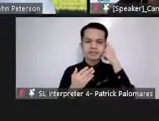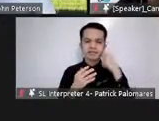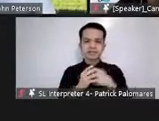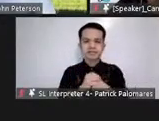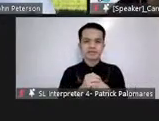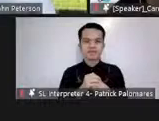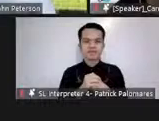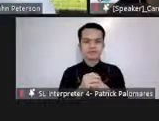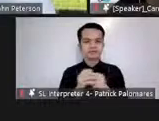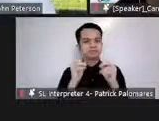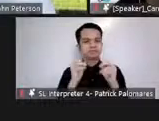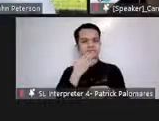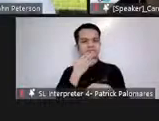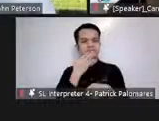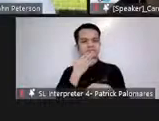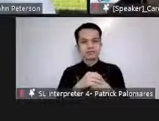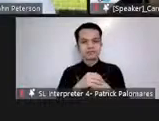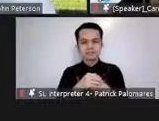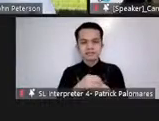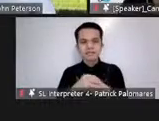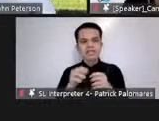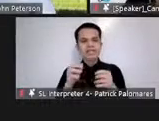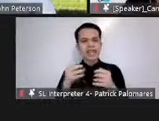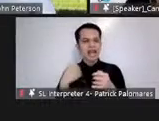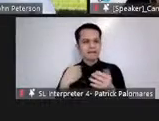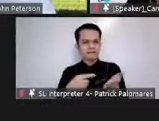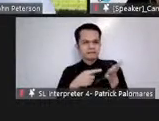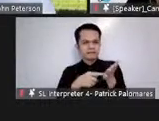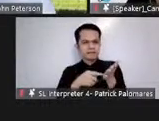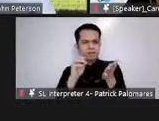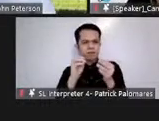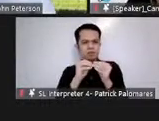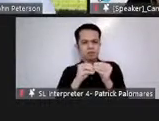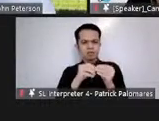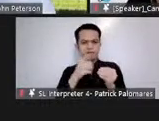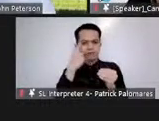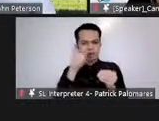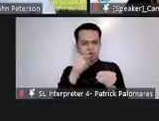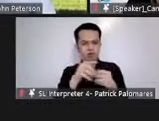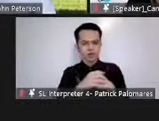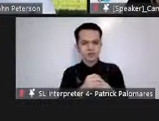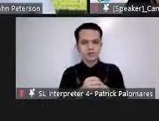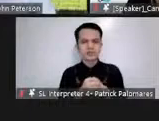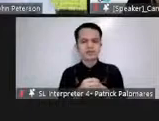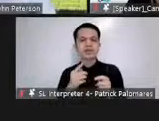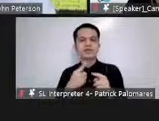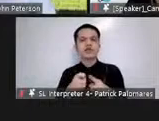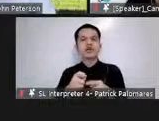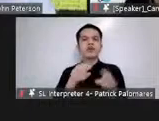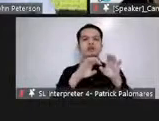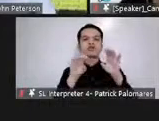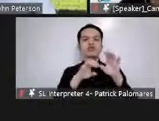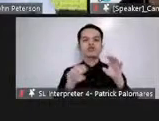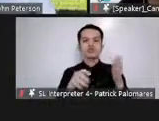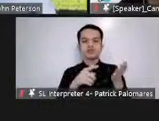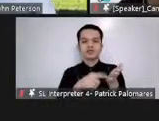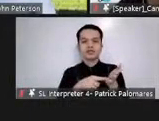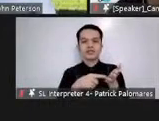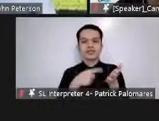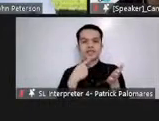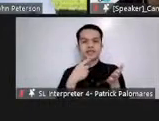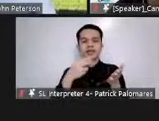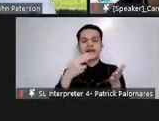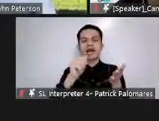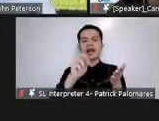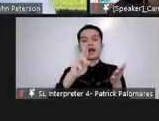Okay, thank you. Sir Bob, there's another question actually for you from the Zoom chat. So this is from